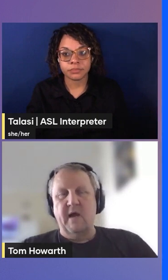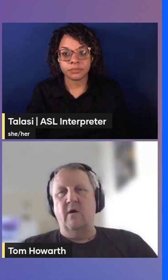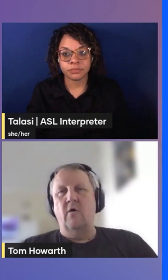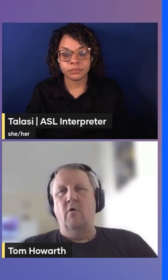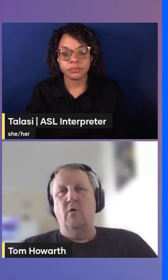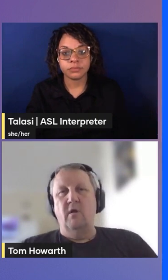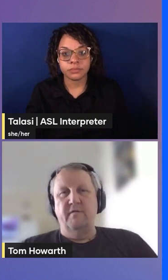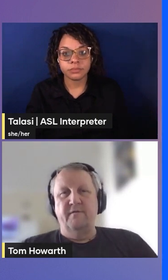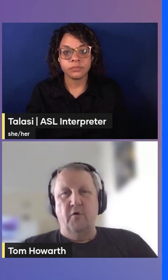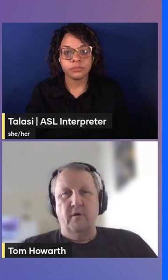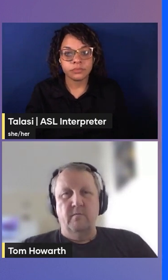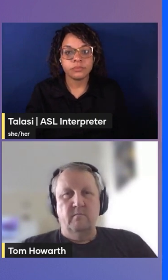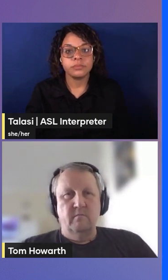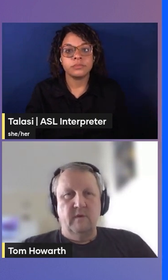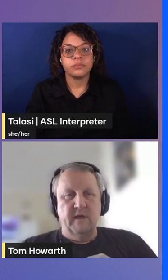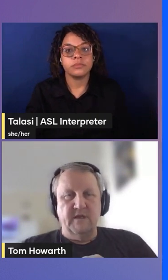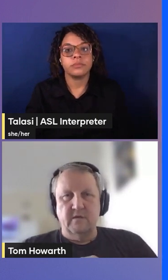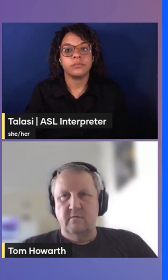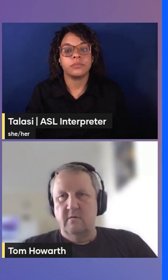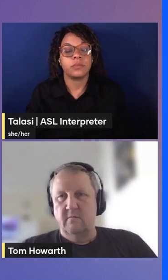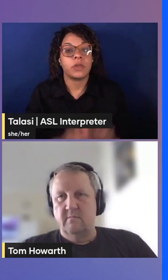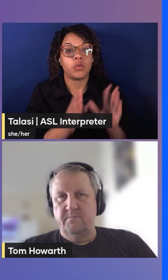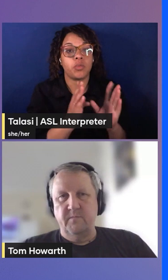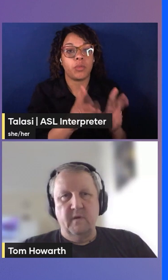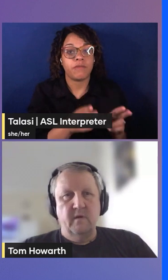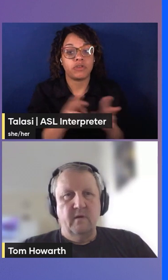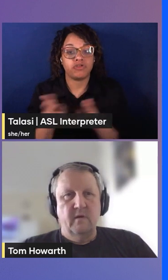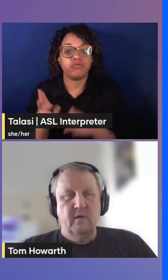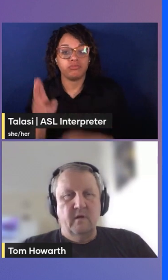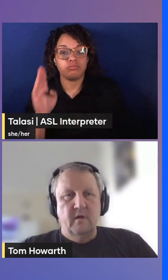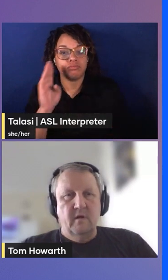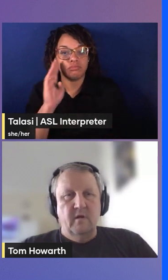Provisioners are where all the fun is.